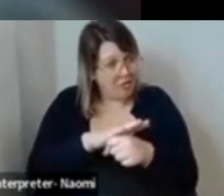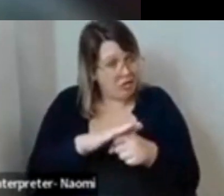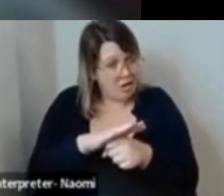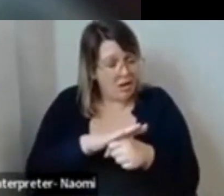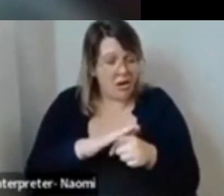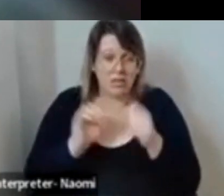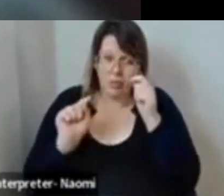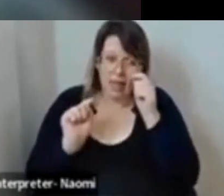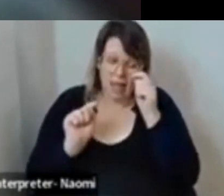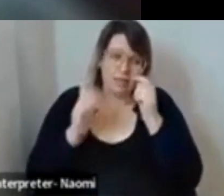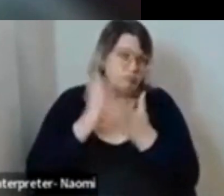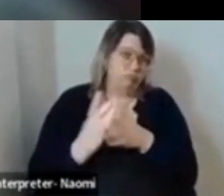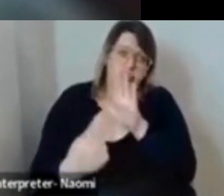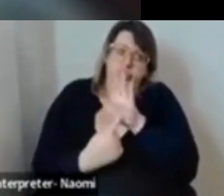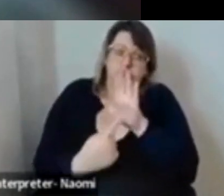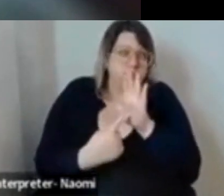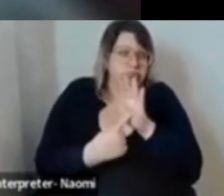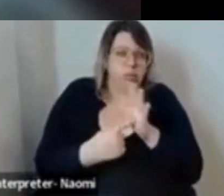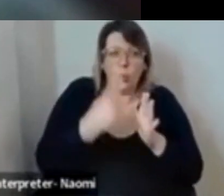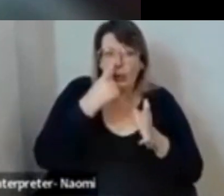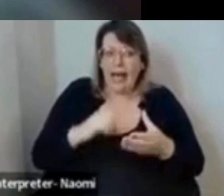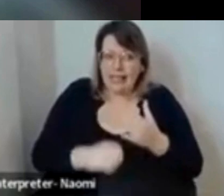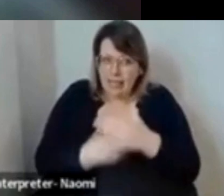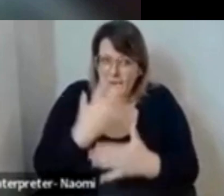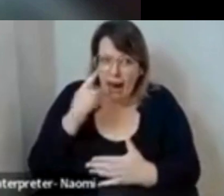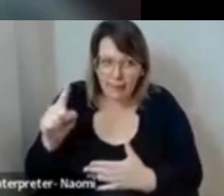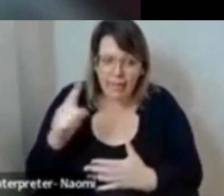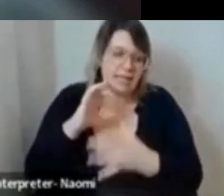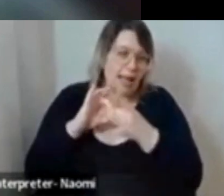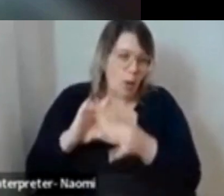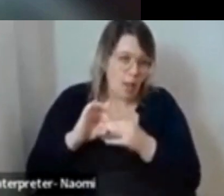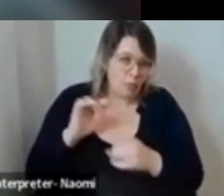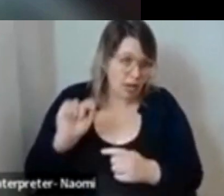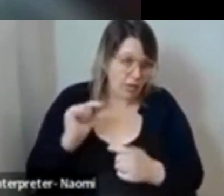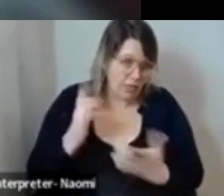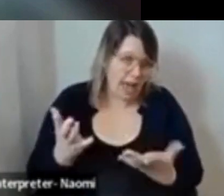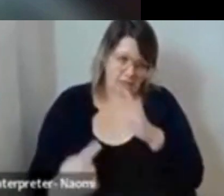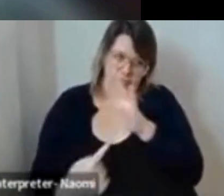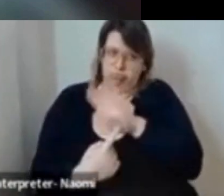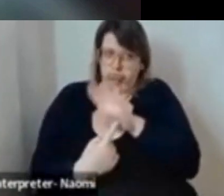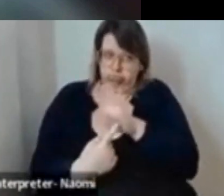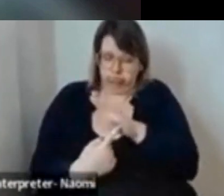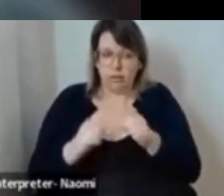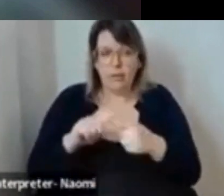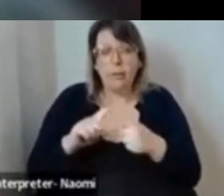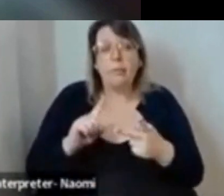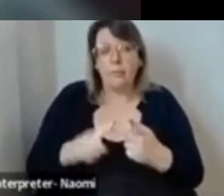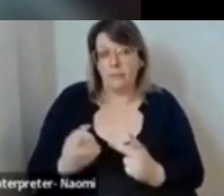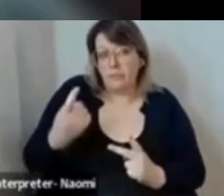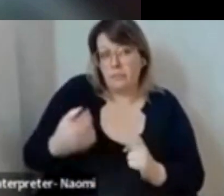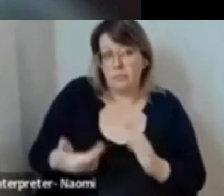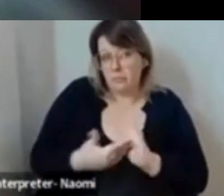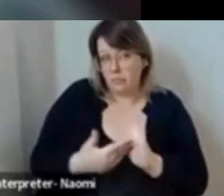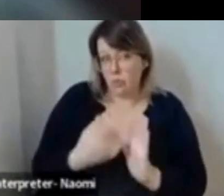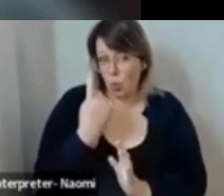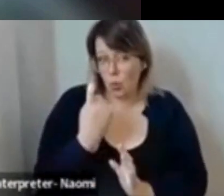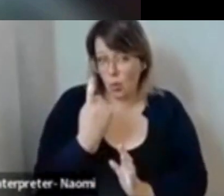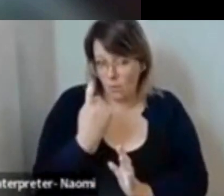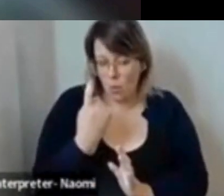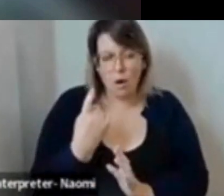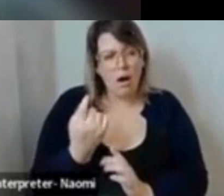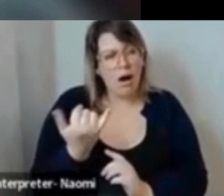that we really want to kind of develop and collaborate on with you all. The other thing I wanted to flag here was you may have seen